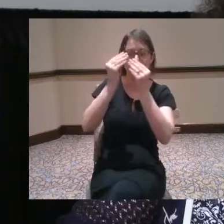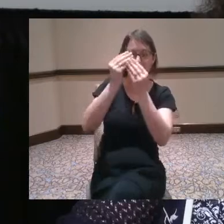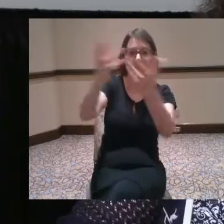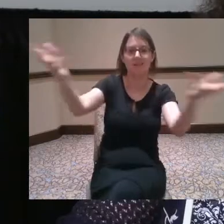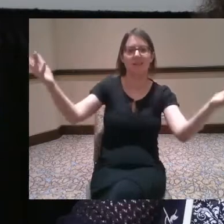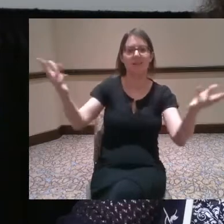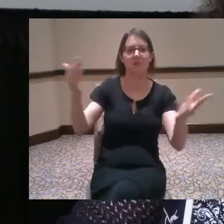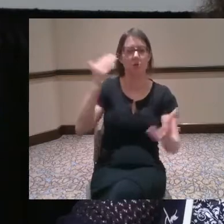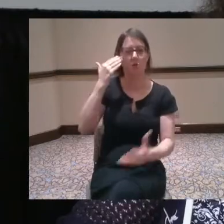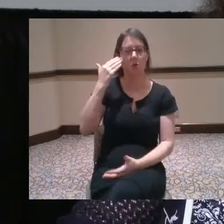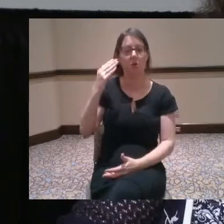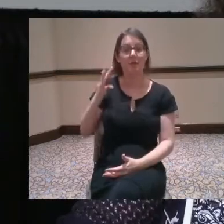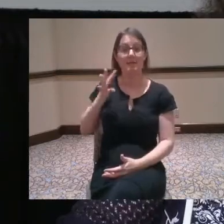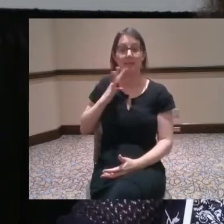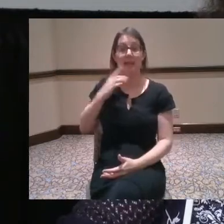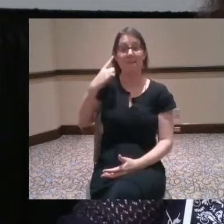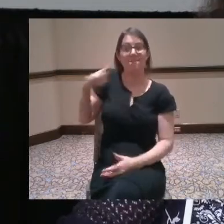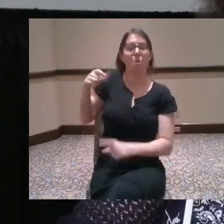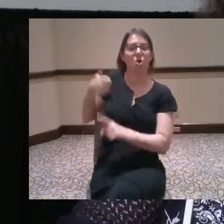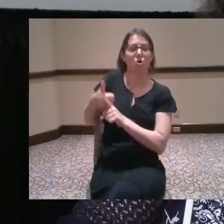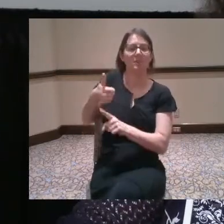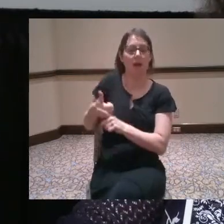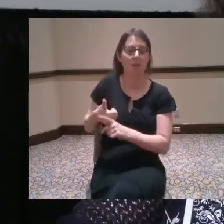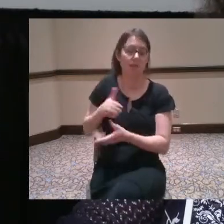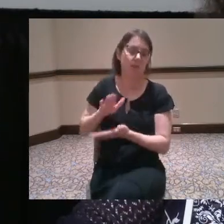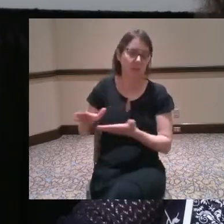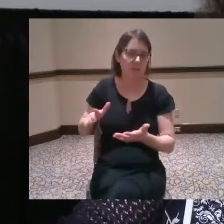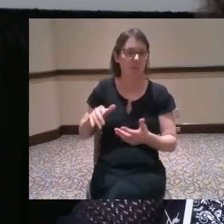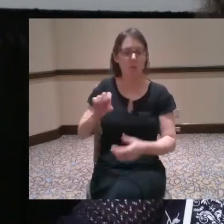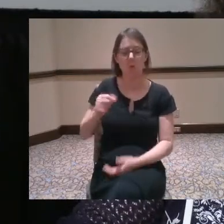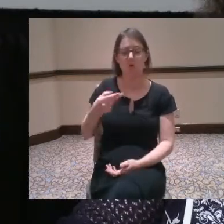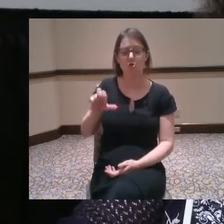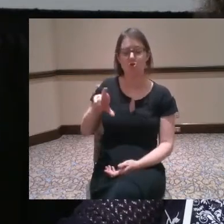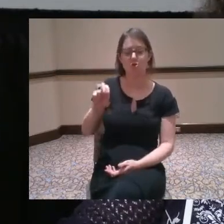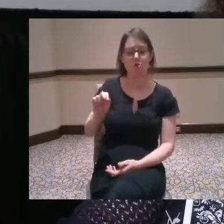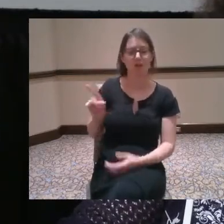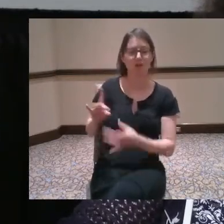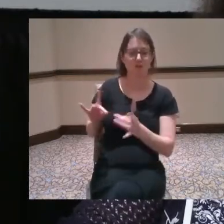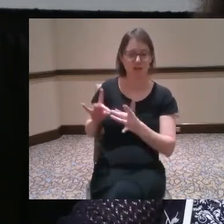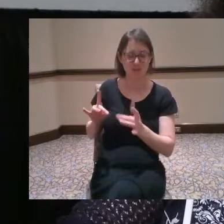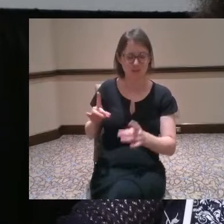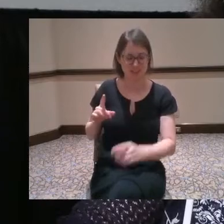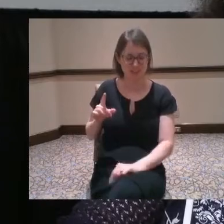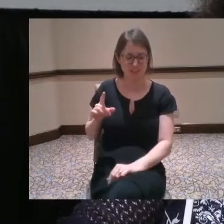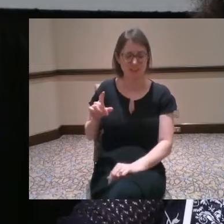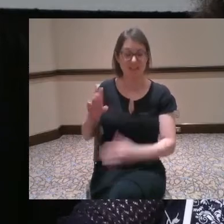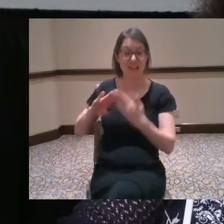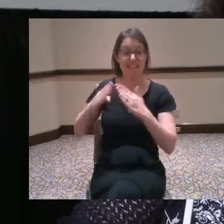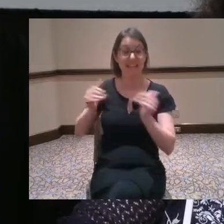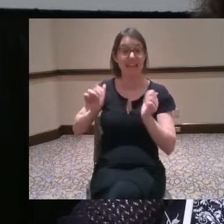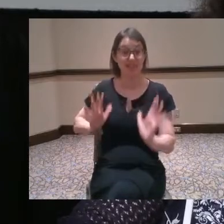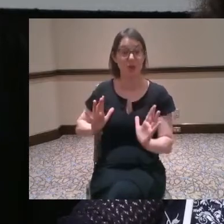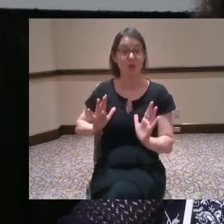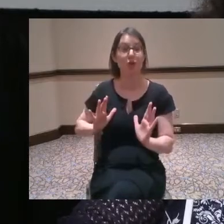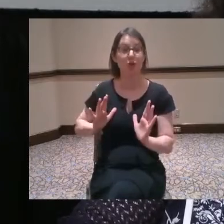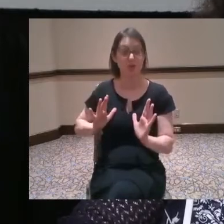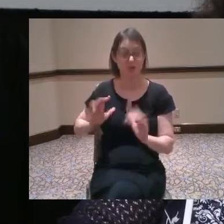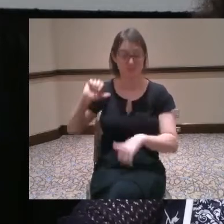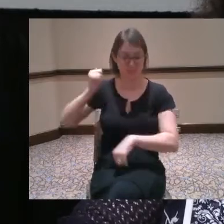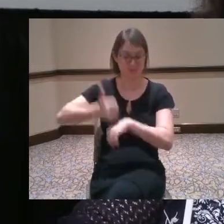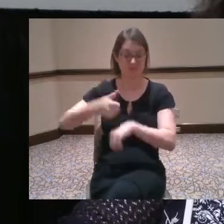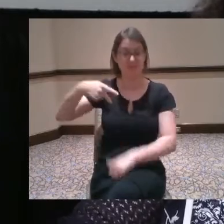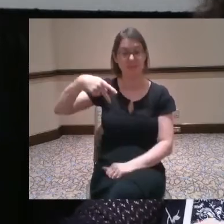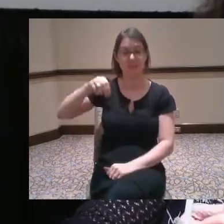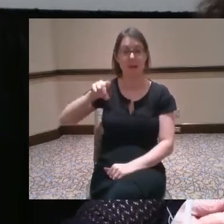and speaking for yourself. And so Sharon brought up the point that City Theater, we started a podcast called